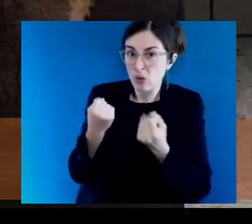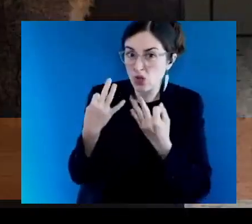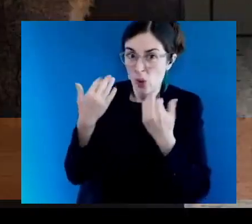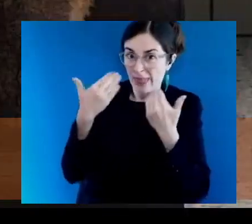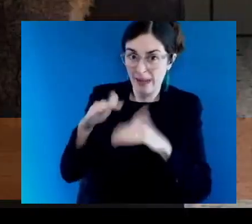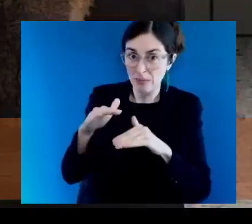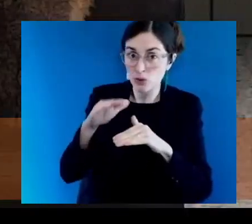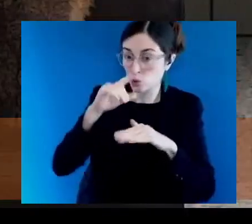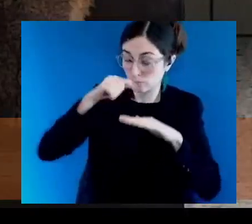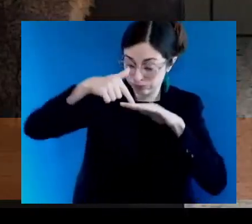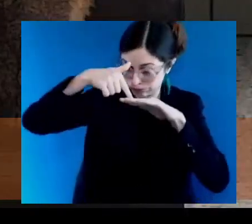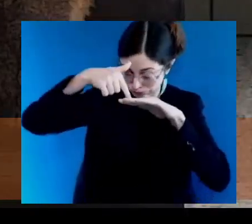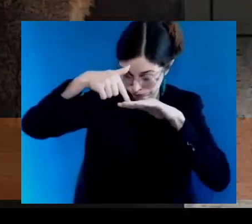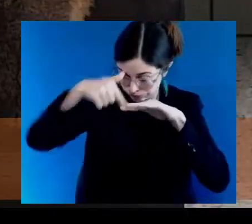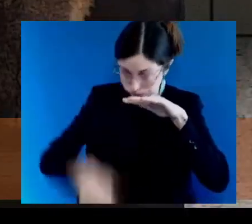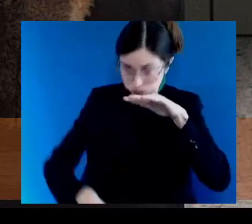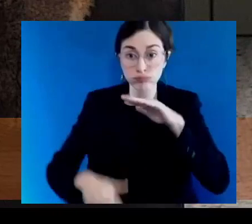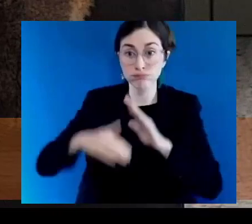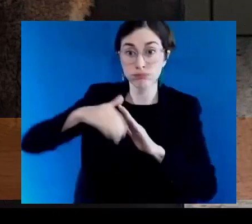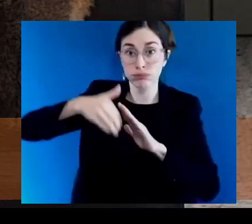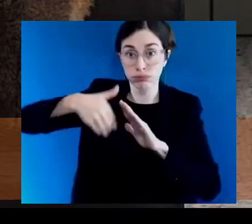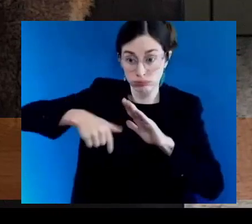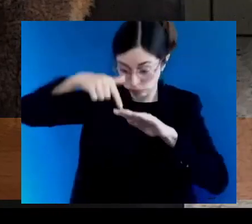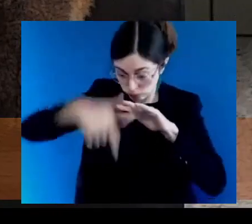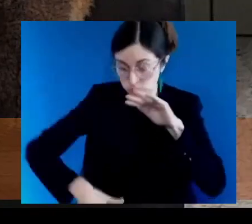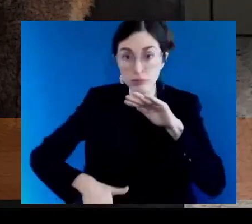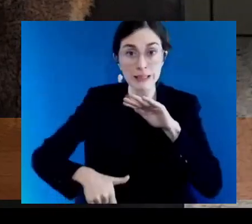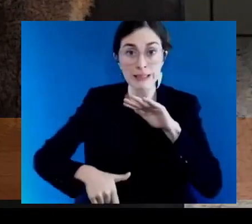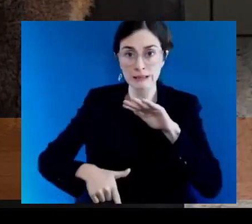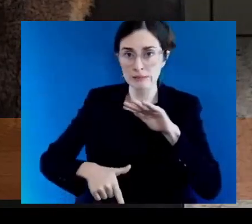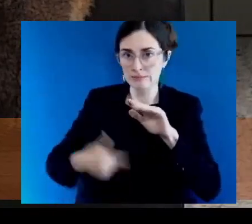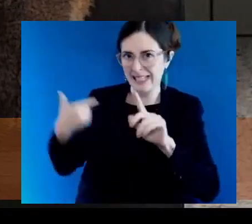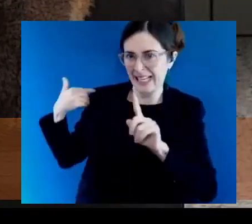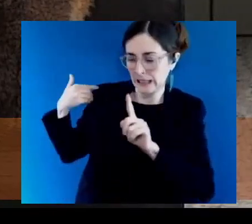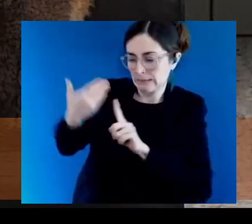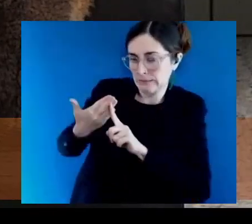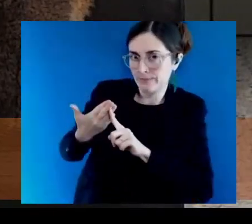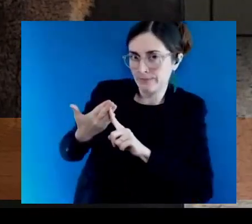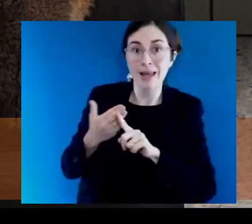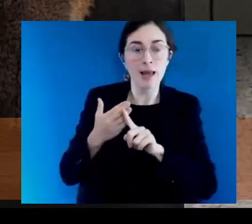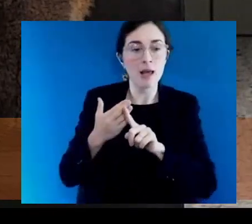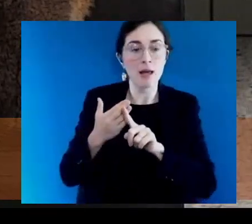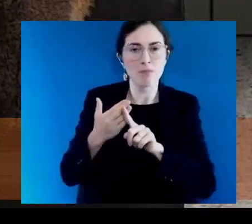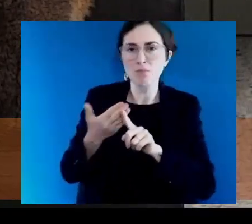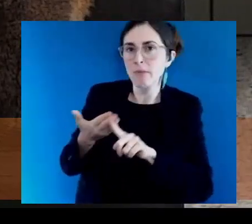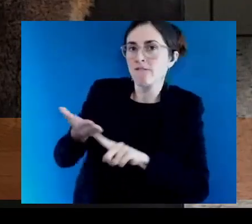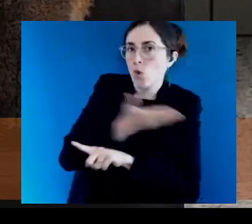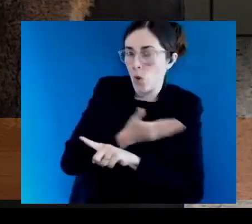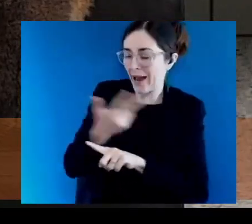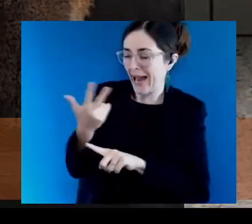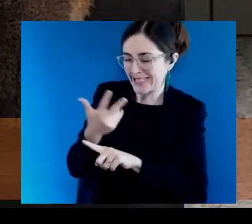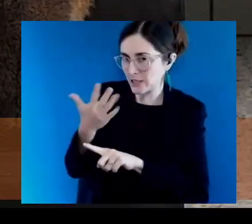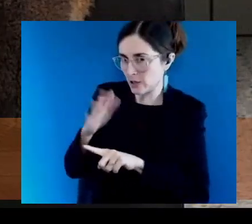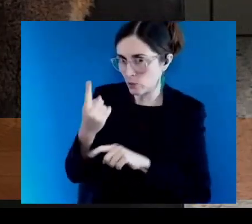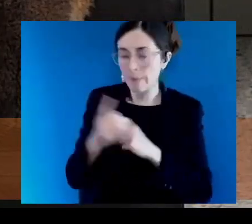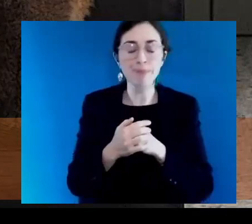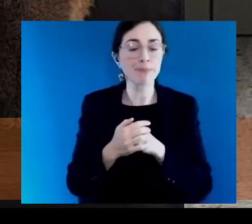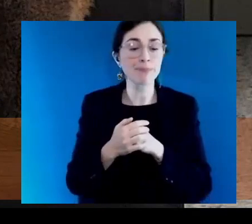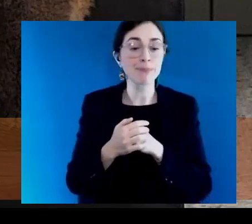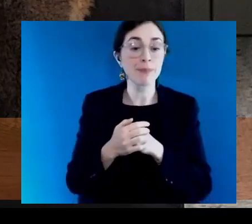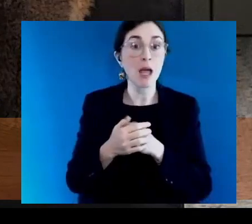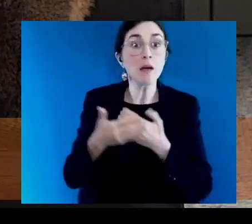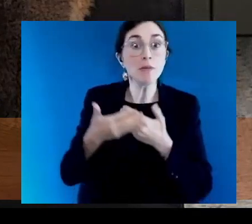those titles that persist today that were created before 1891. Since